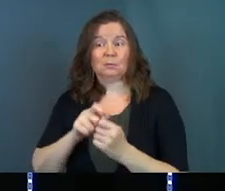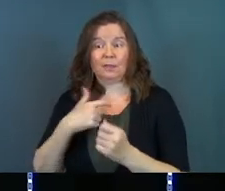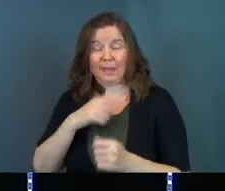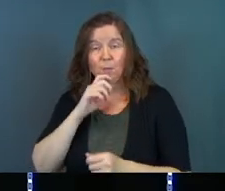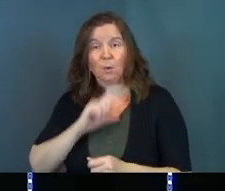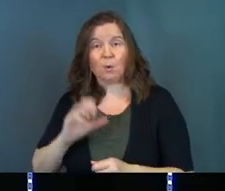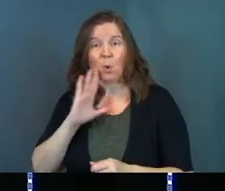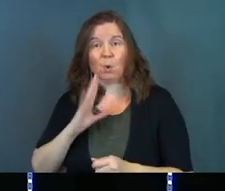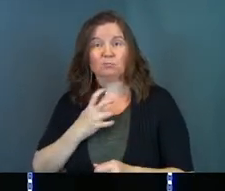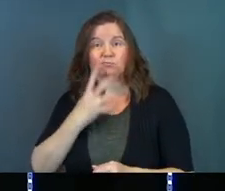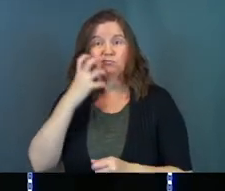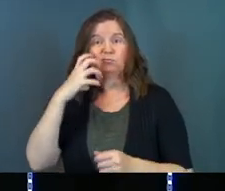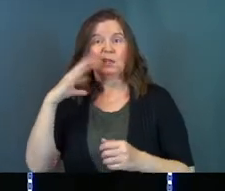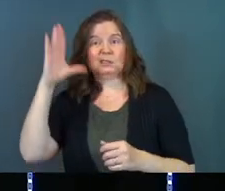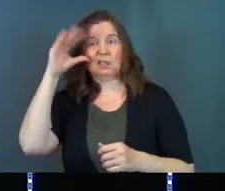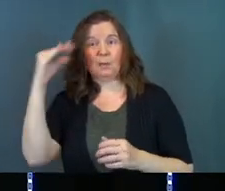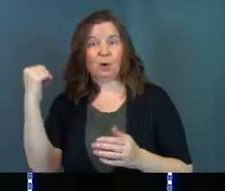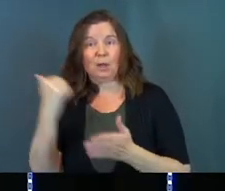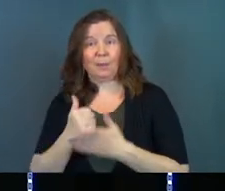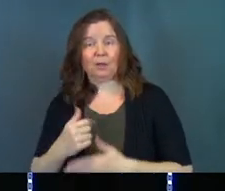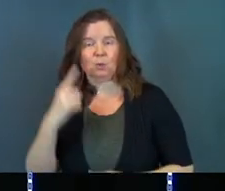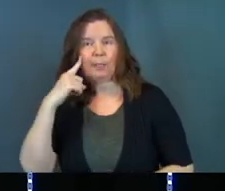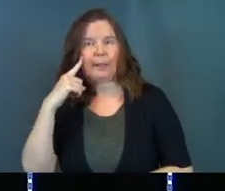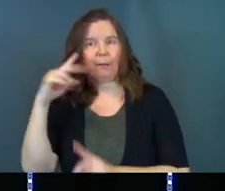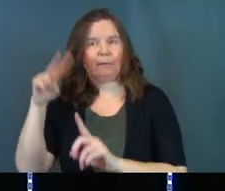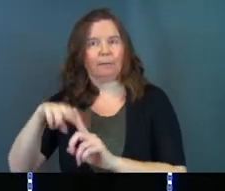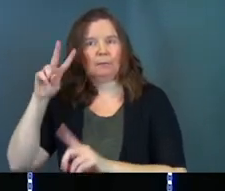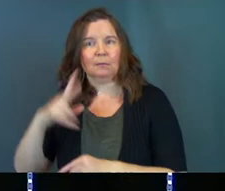be old and crotchety and stubborn, amen?